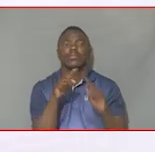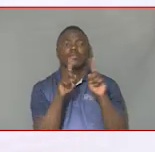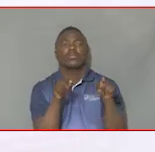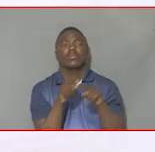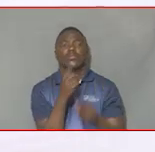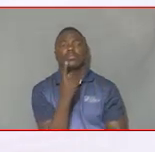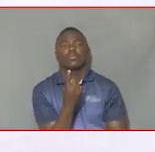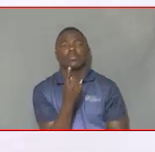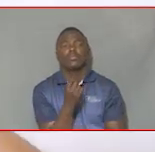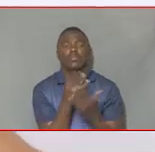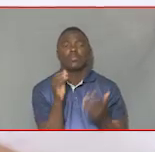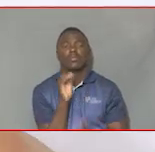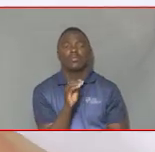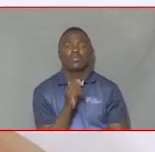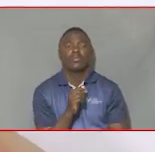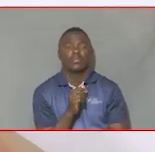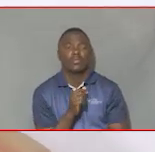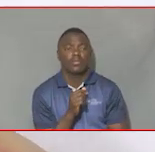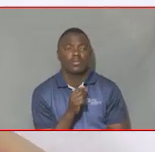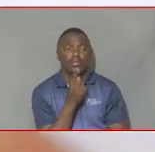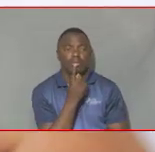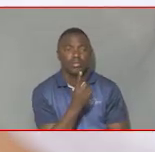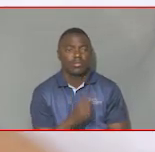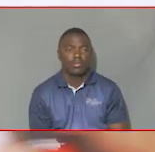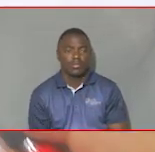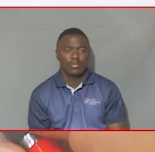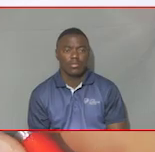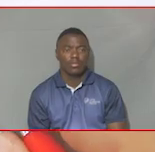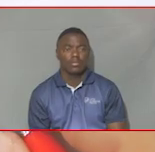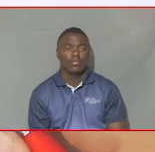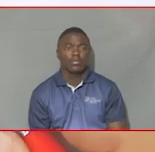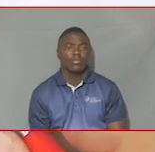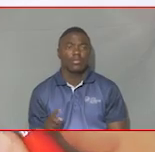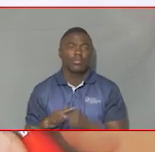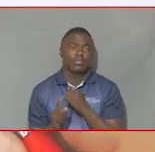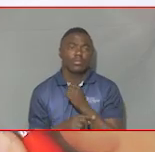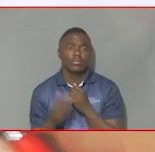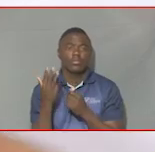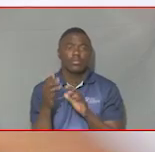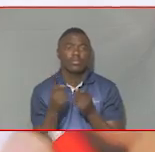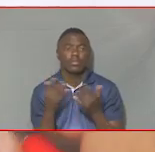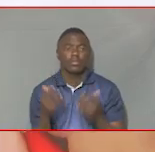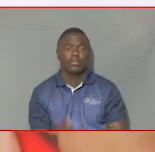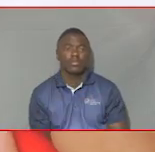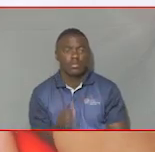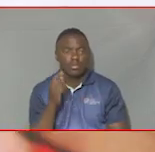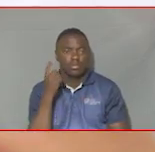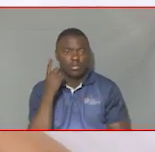So how many numbers can I put in there? The last block I can only put in 9. So how many numbers can I put in